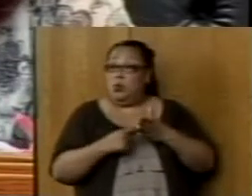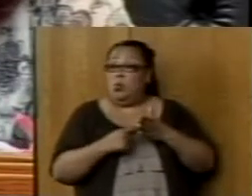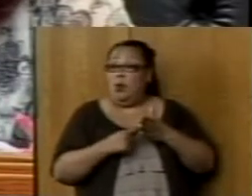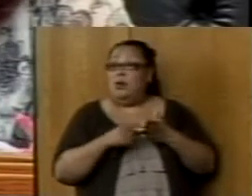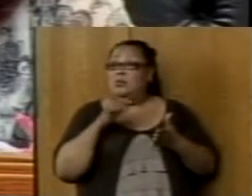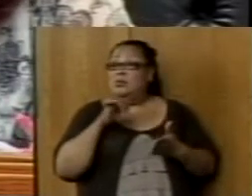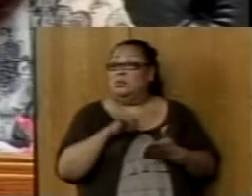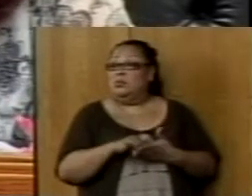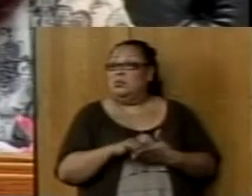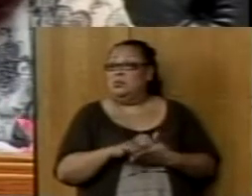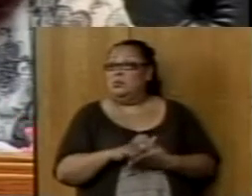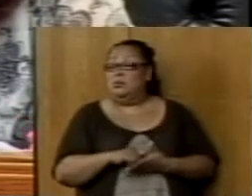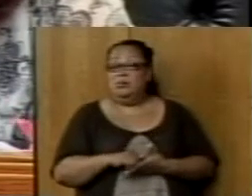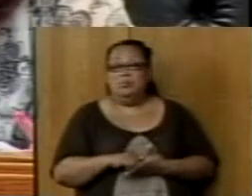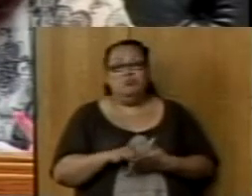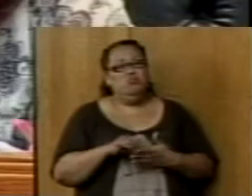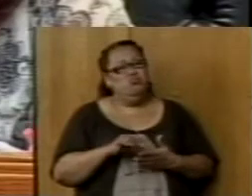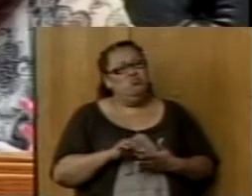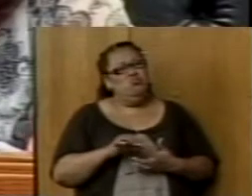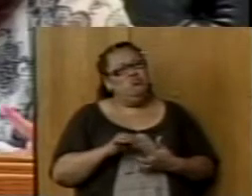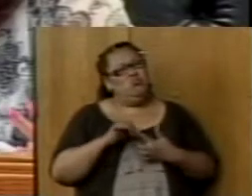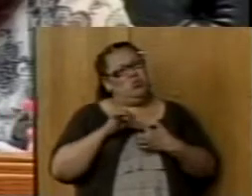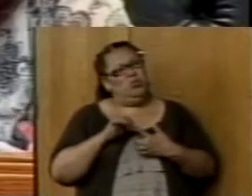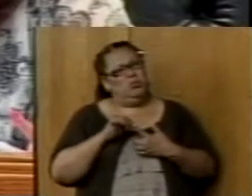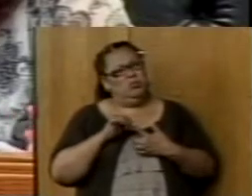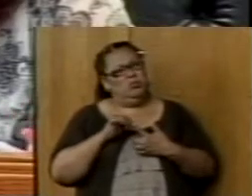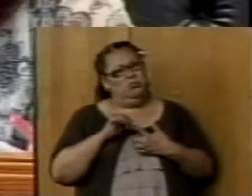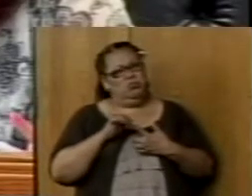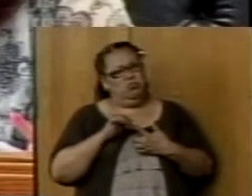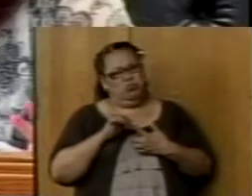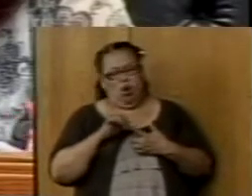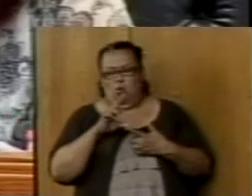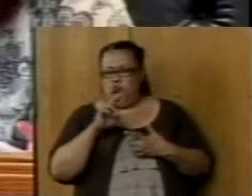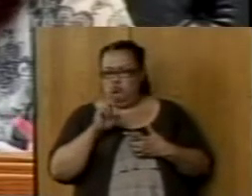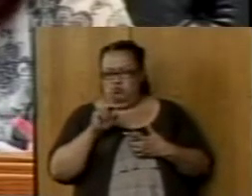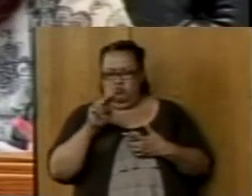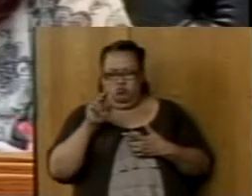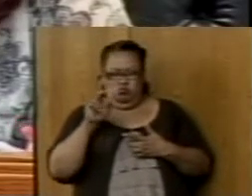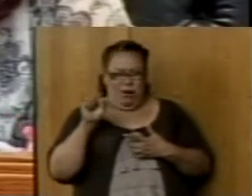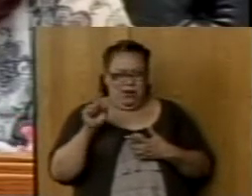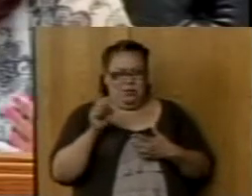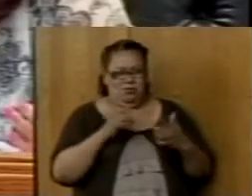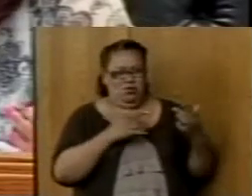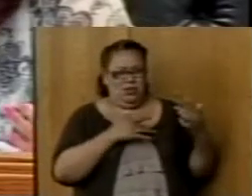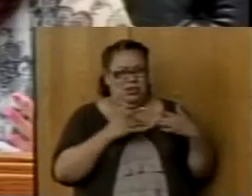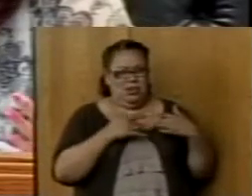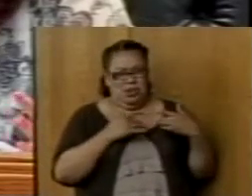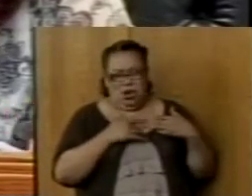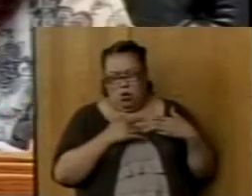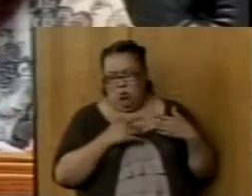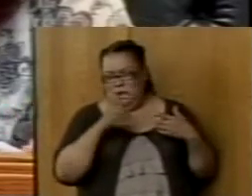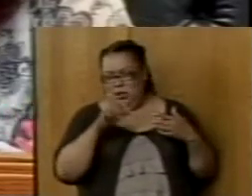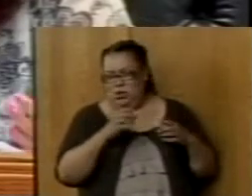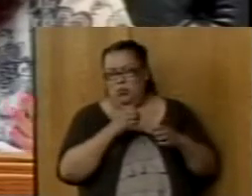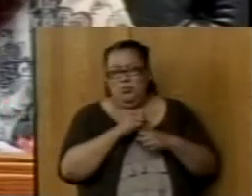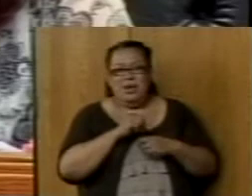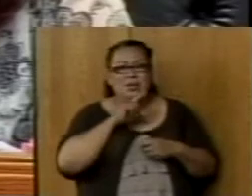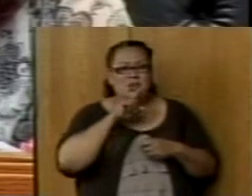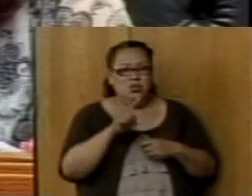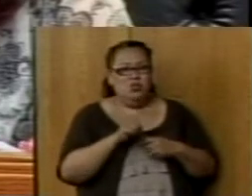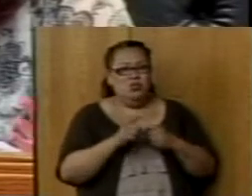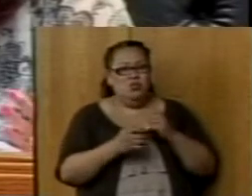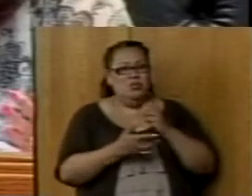requires certain regs for technology. We need to make sure that our systems are up